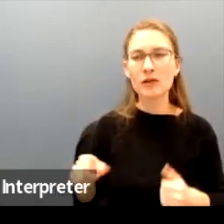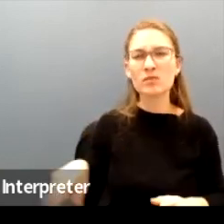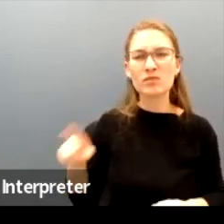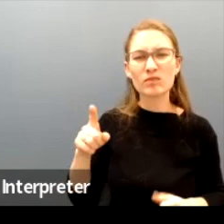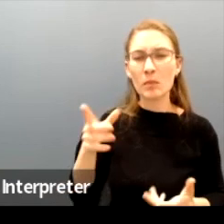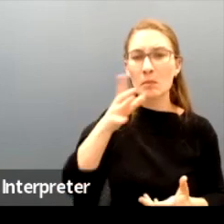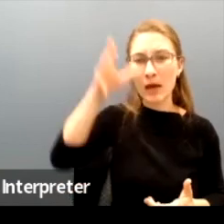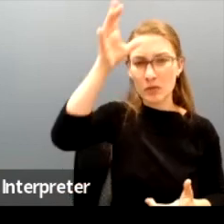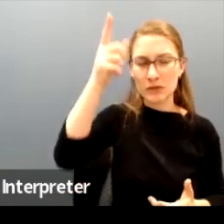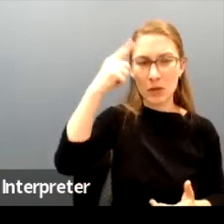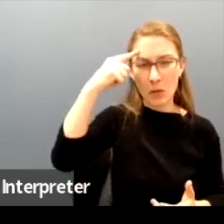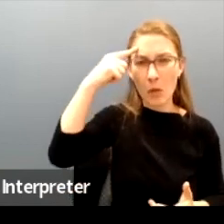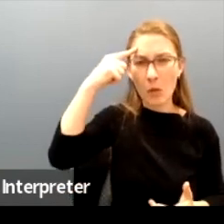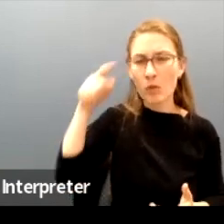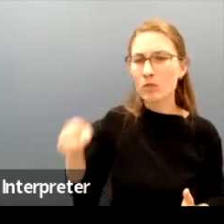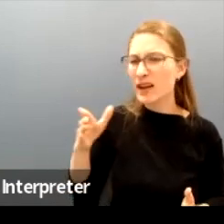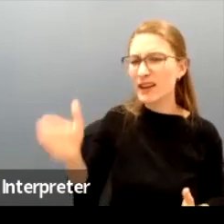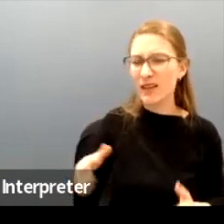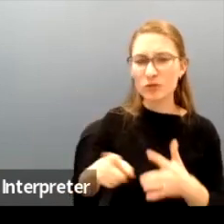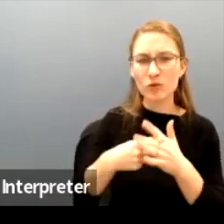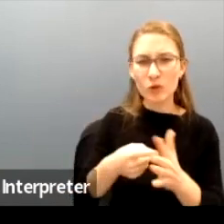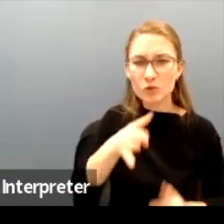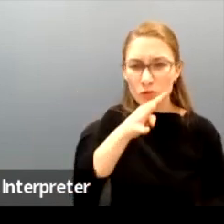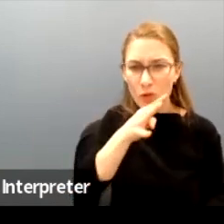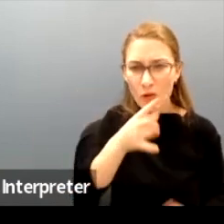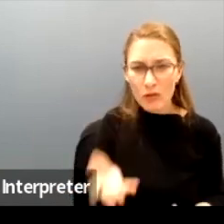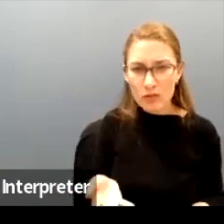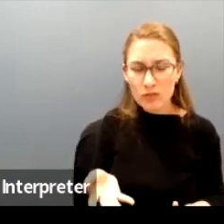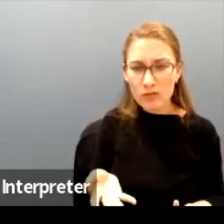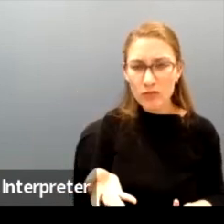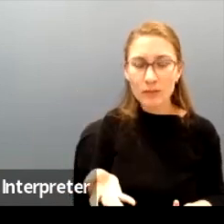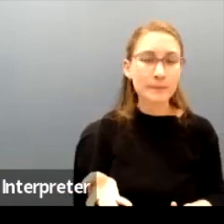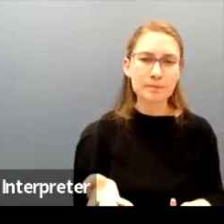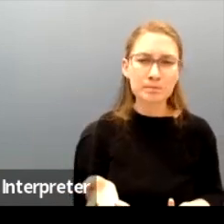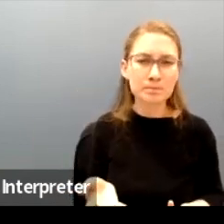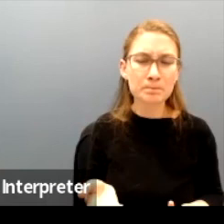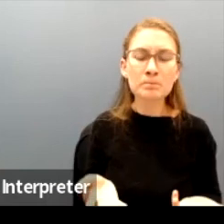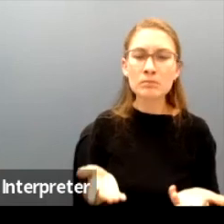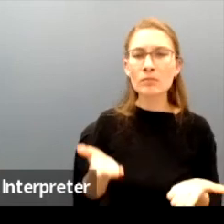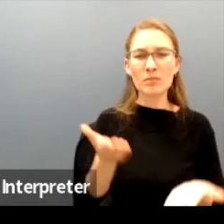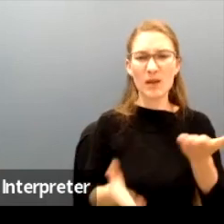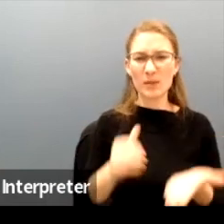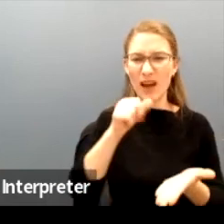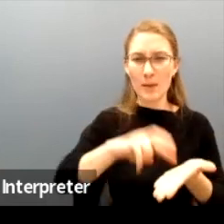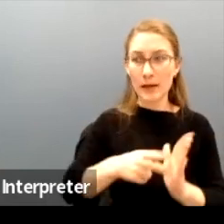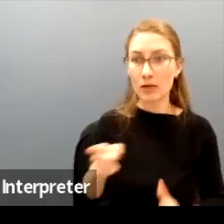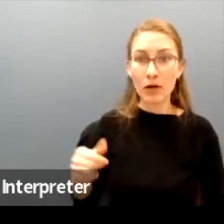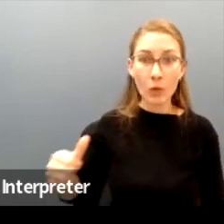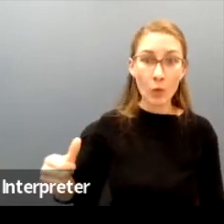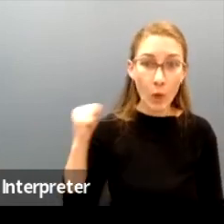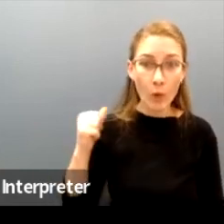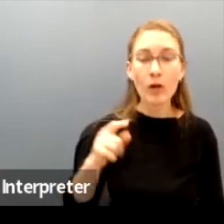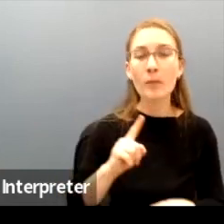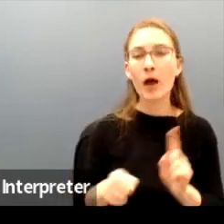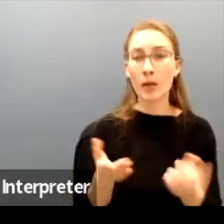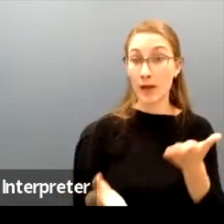from their mouth. And what I explained to them is that it's not that they won't, maybe it's that they can't. And let's give them an opportunity. Let's give them a modality.